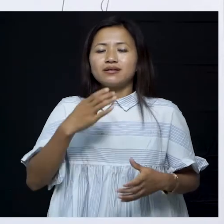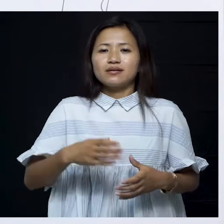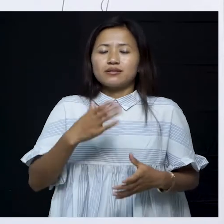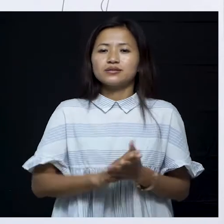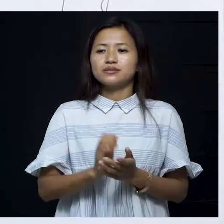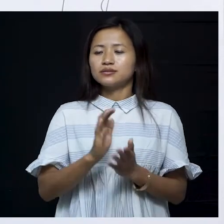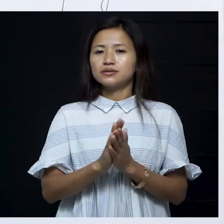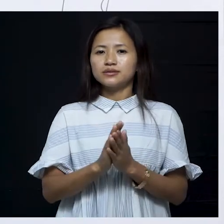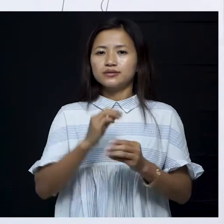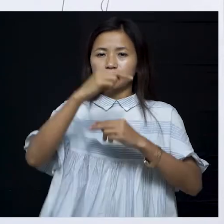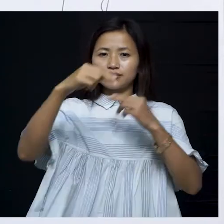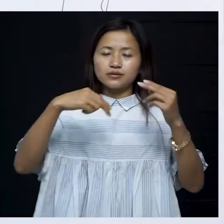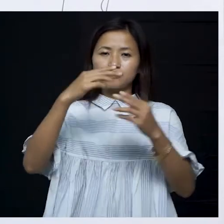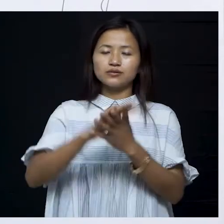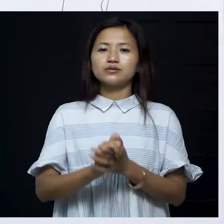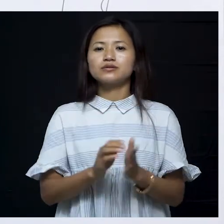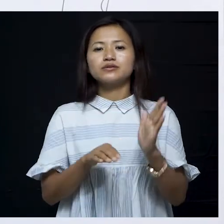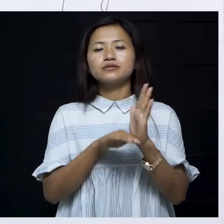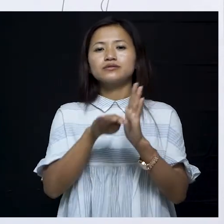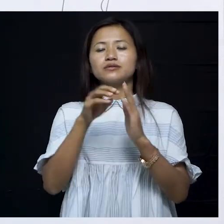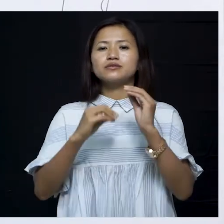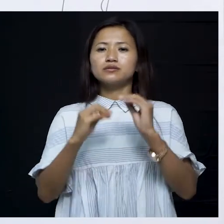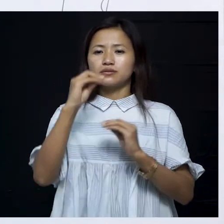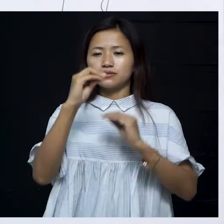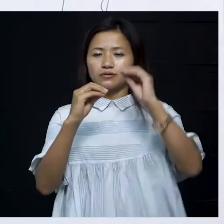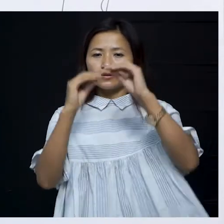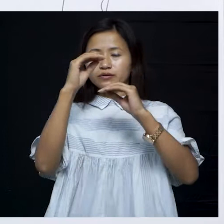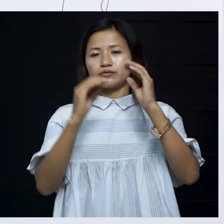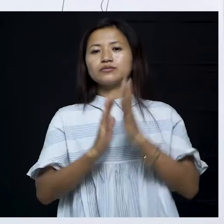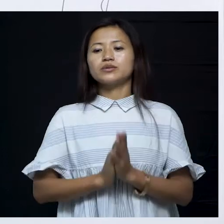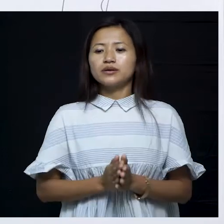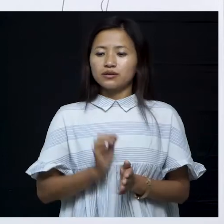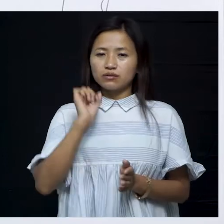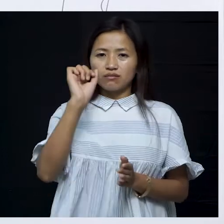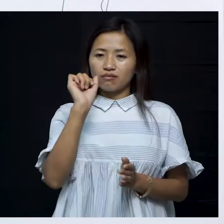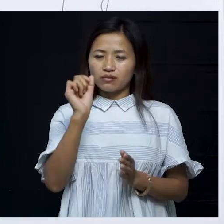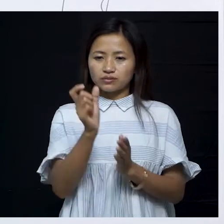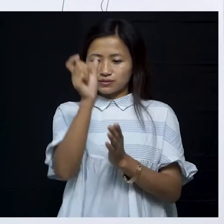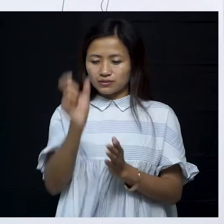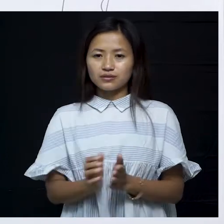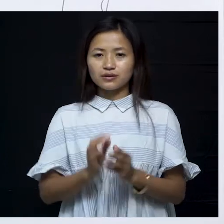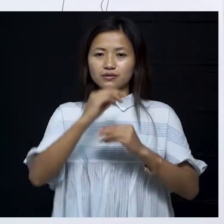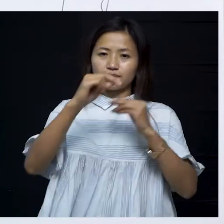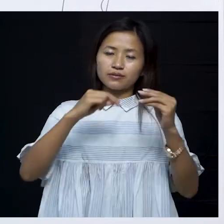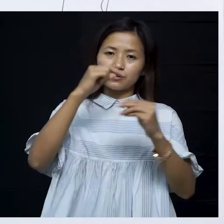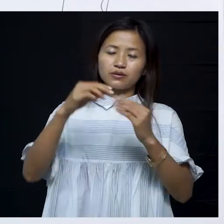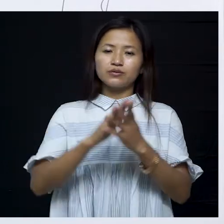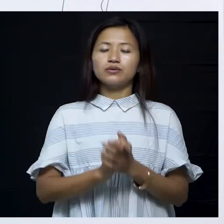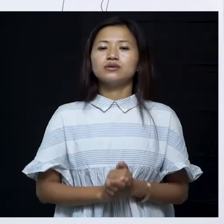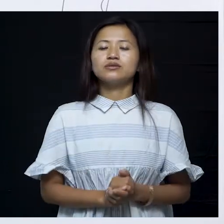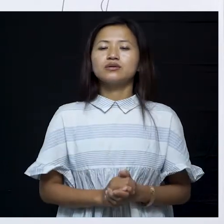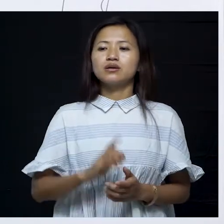industrial development. So the government of India is also encouraging the private sectors to set up industries and companies, so